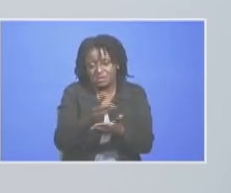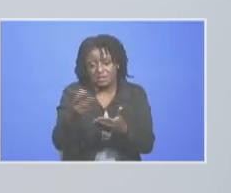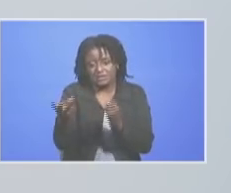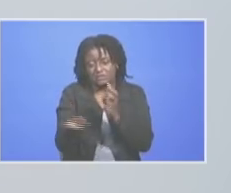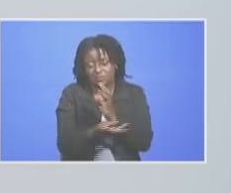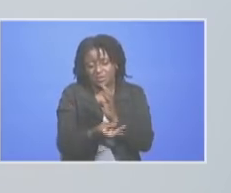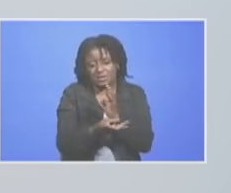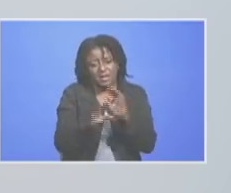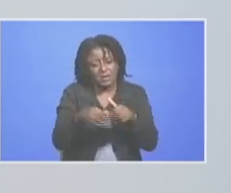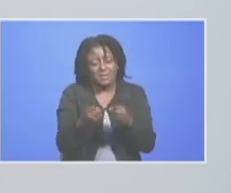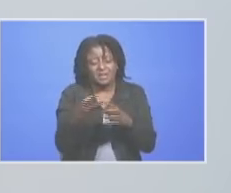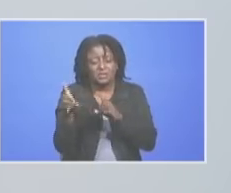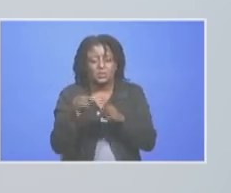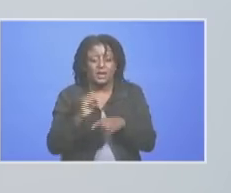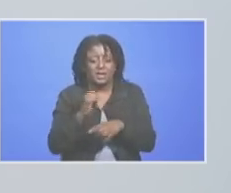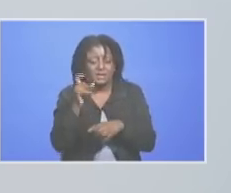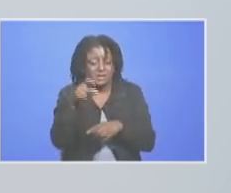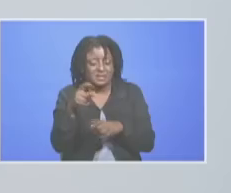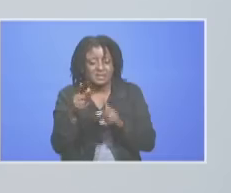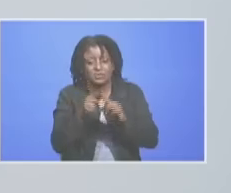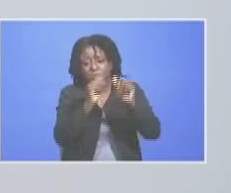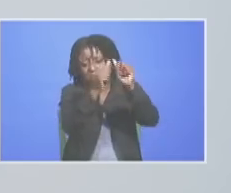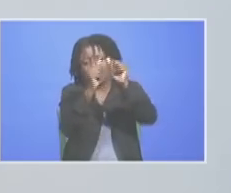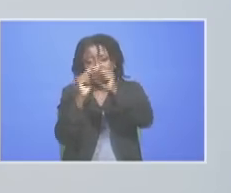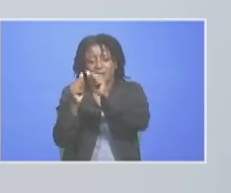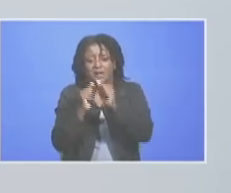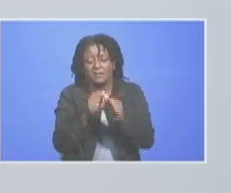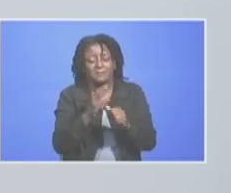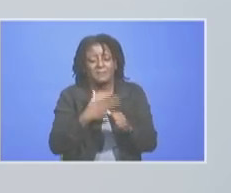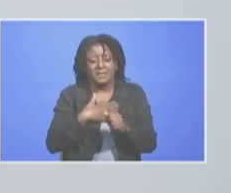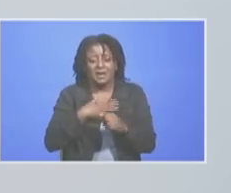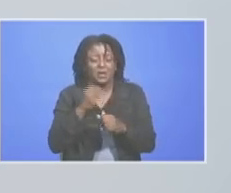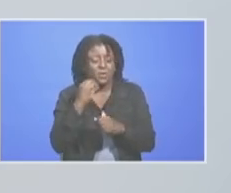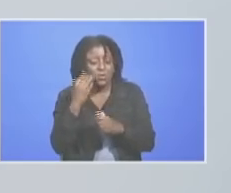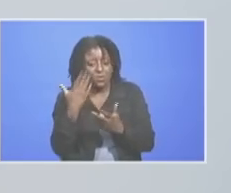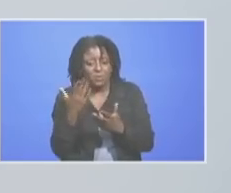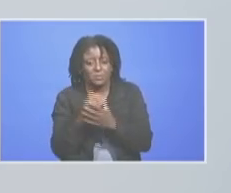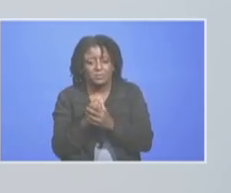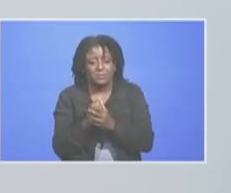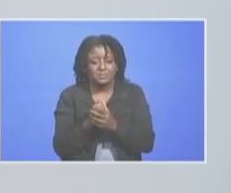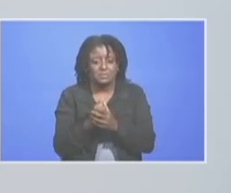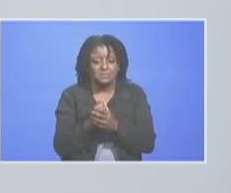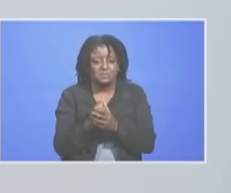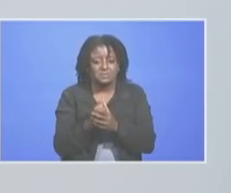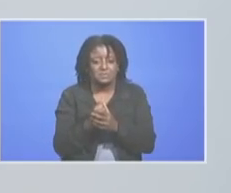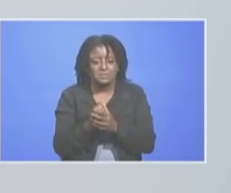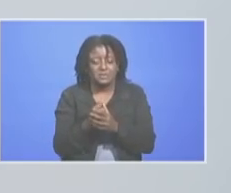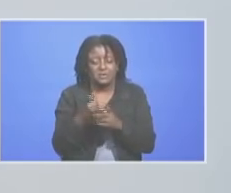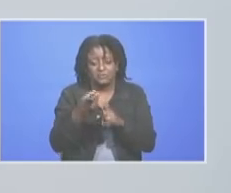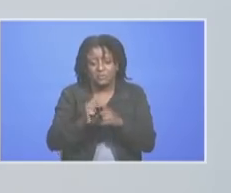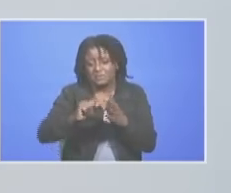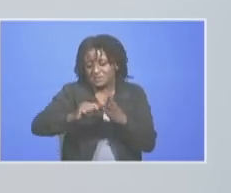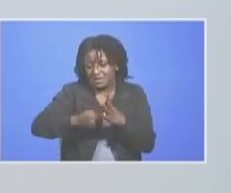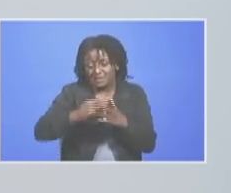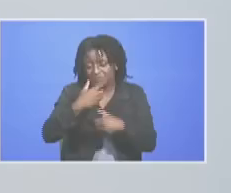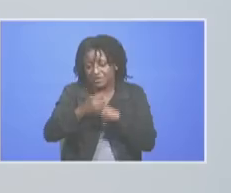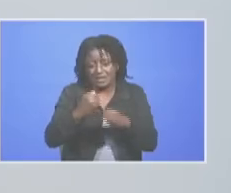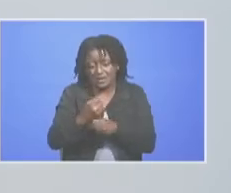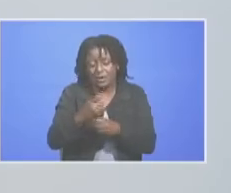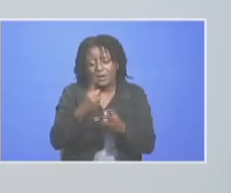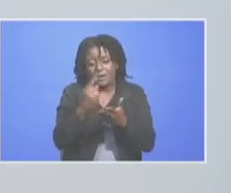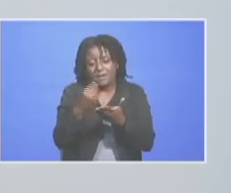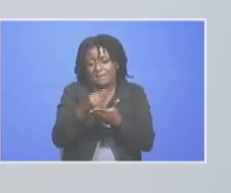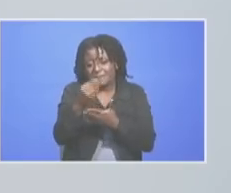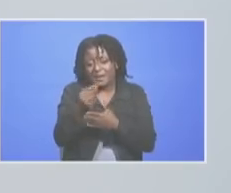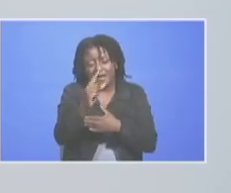prepare so if I have to board up my home, it isn't a mad dash to get plywood. You could, from the beginning of the year, buy a sheet of